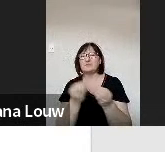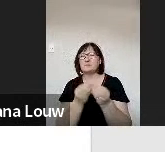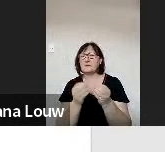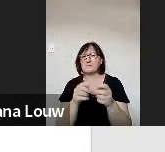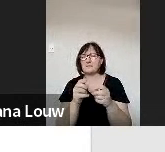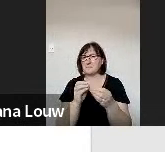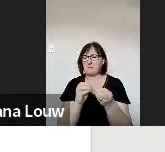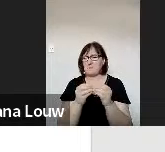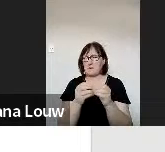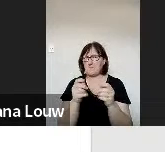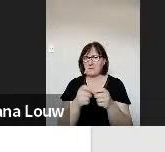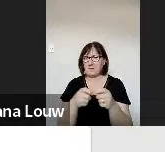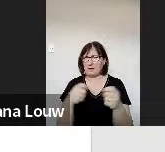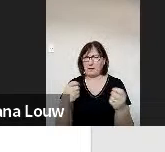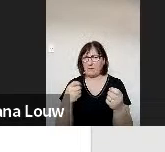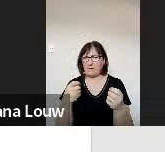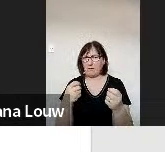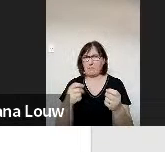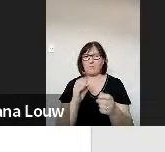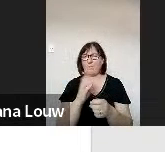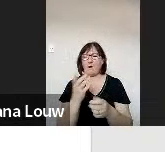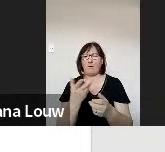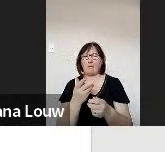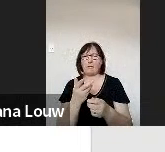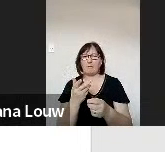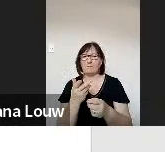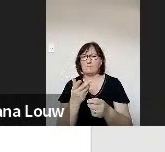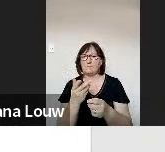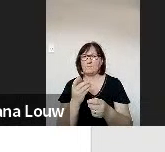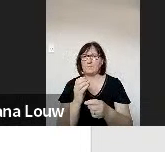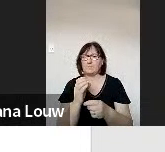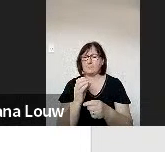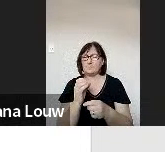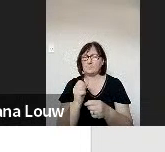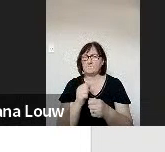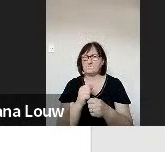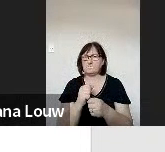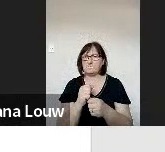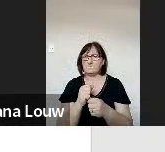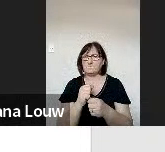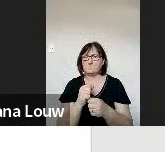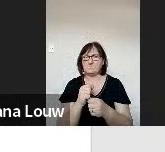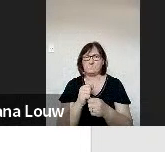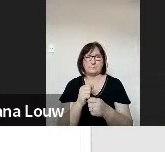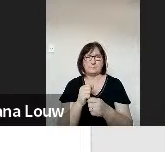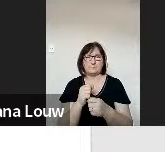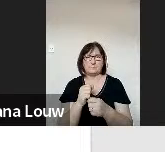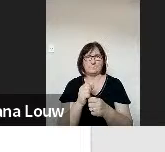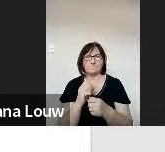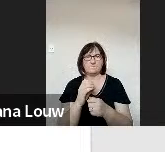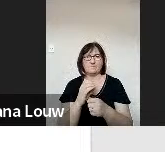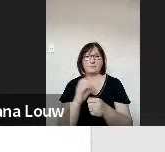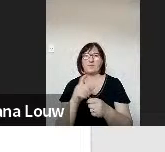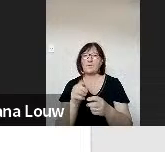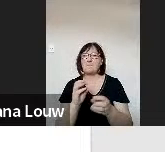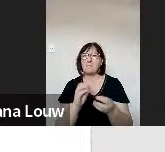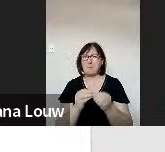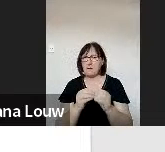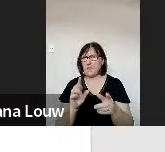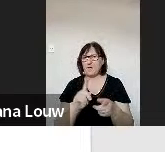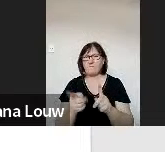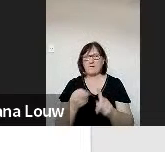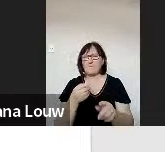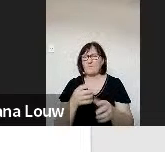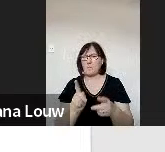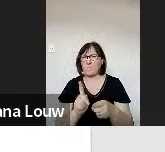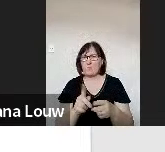classify the products as the goods to be consisting of that material. An example here, we